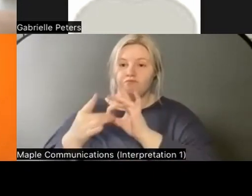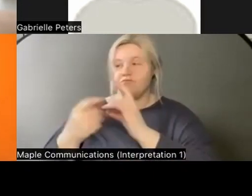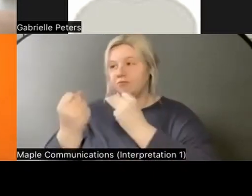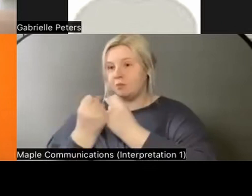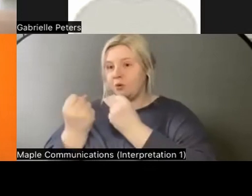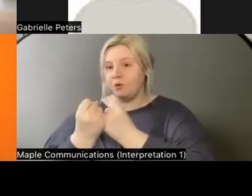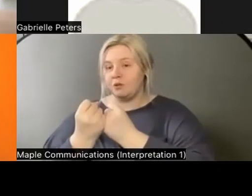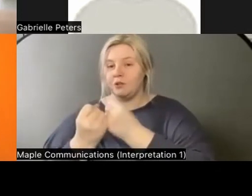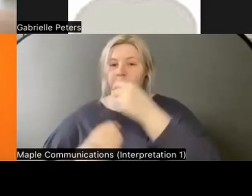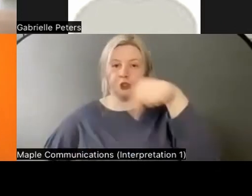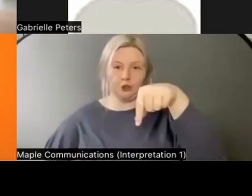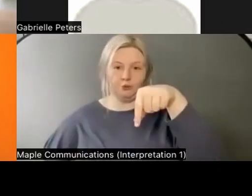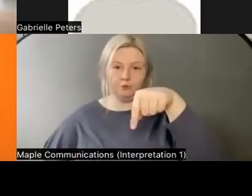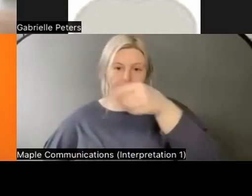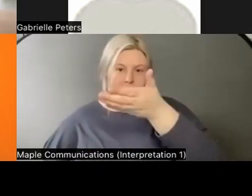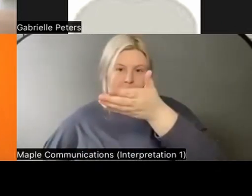Q.